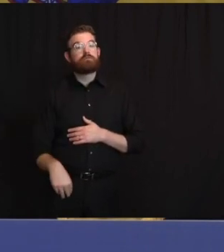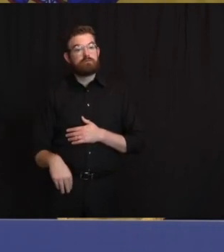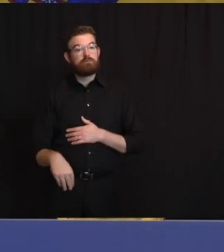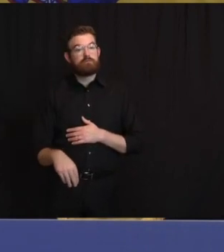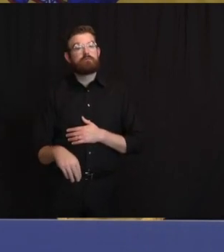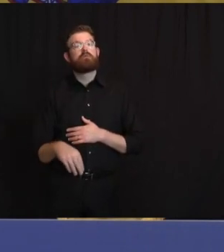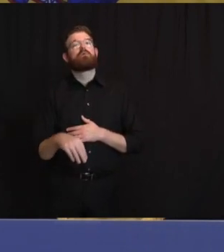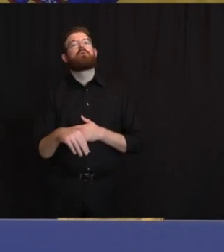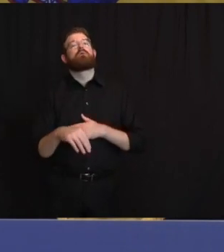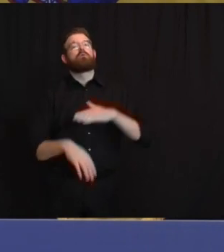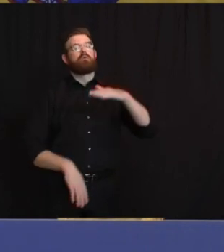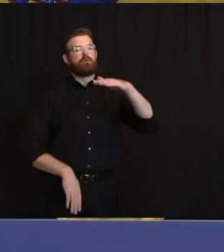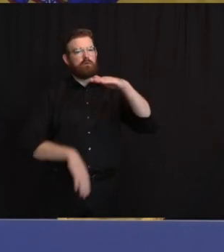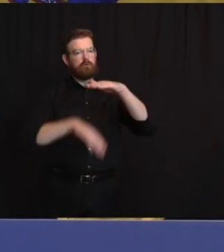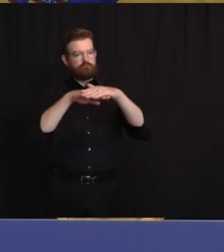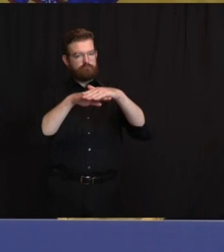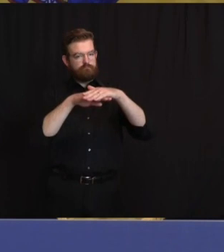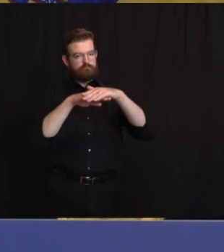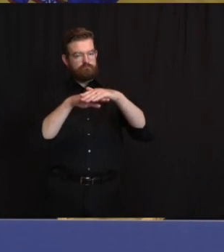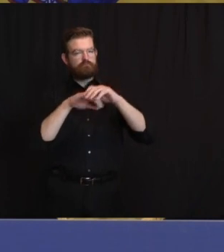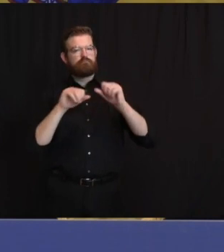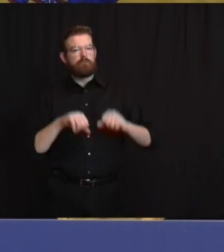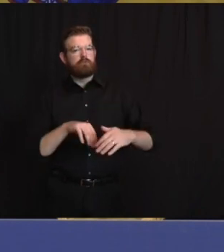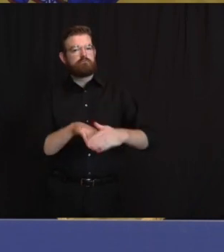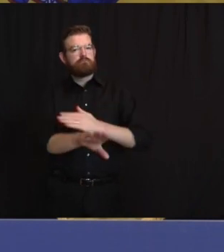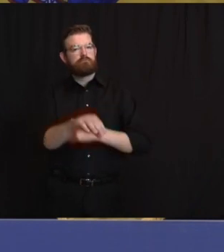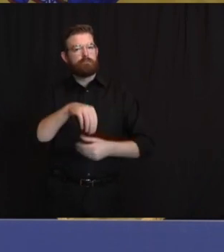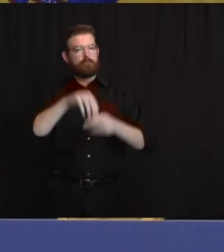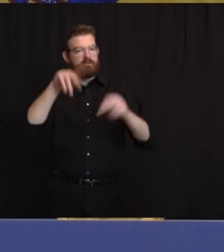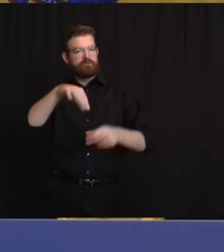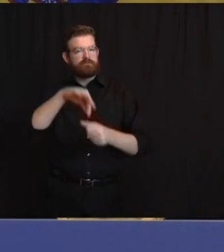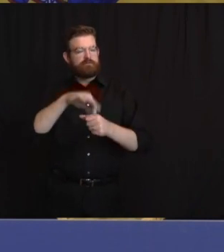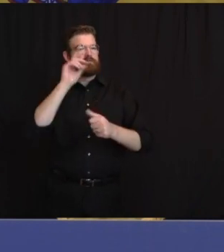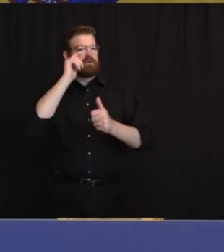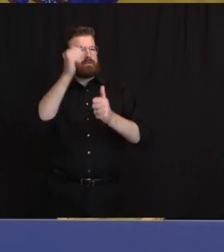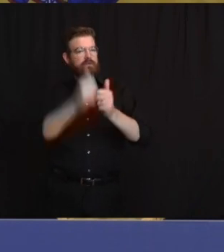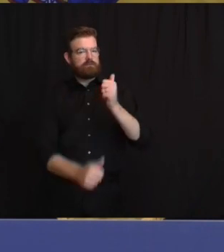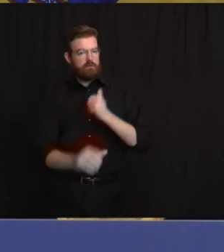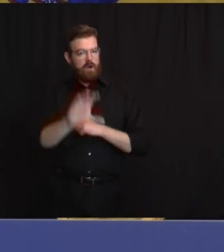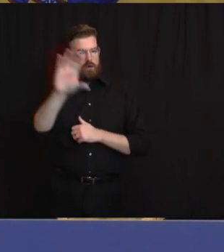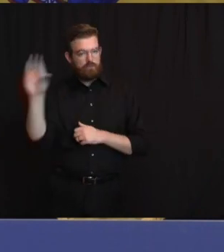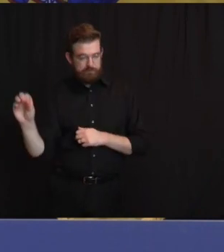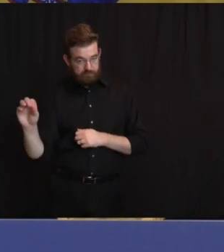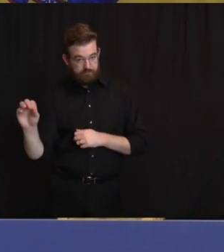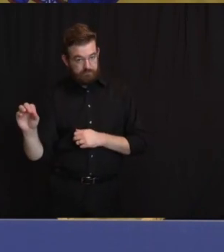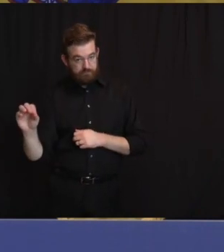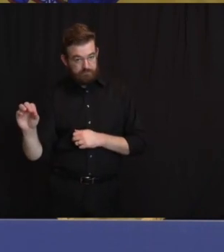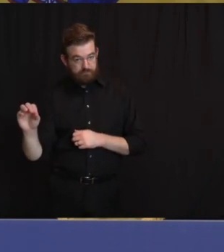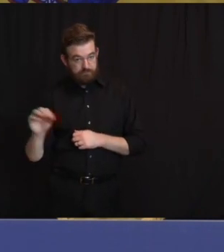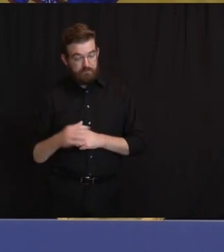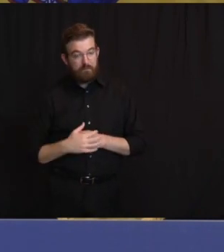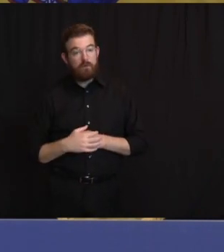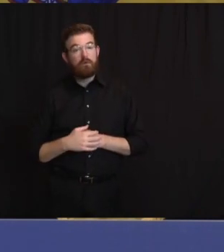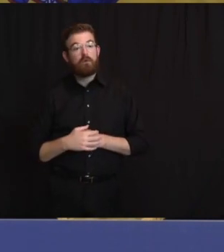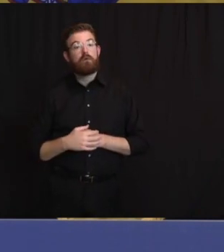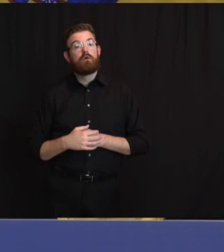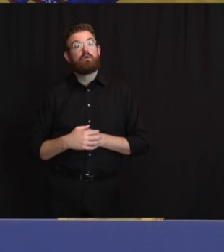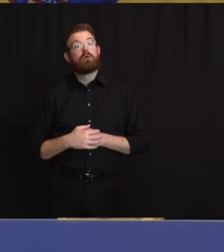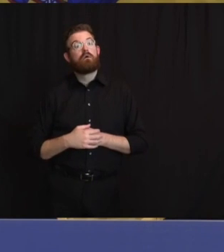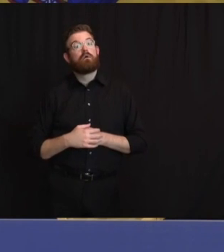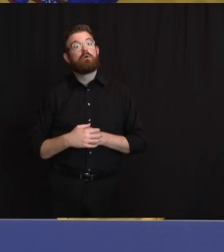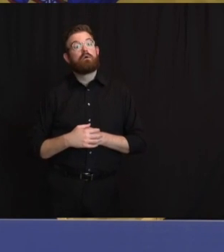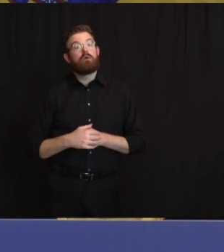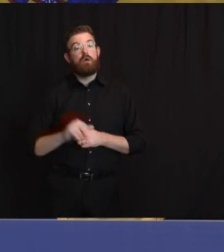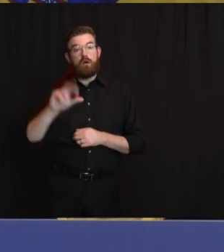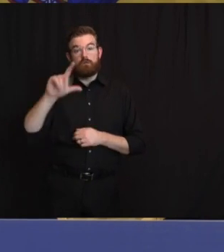municipality. And so to be determined, but I'm not sure, as I say, I'm not sure August 1st has magic for us,